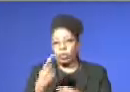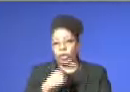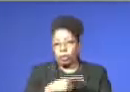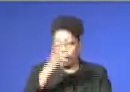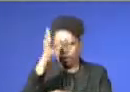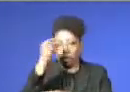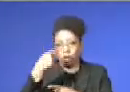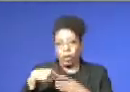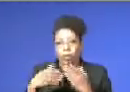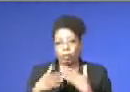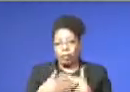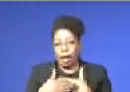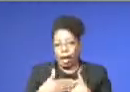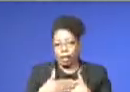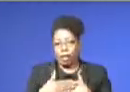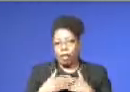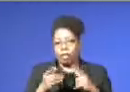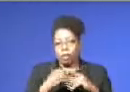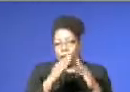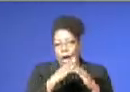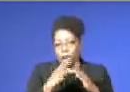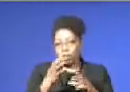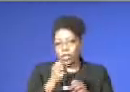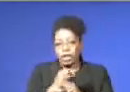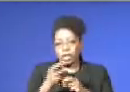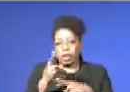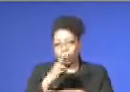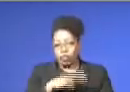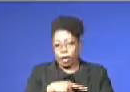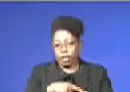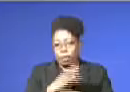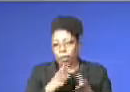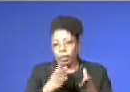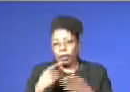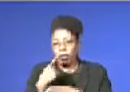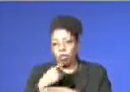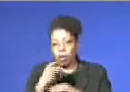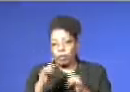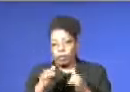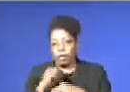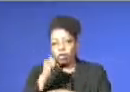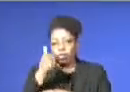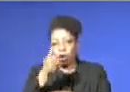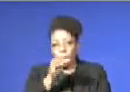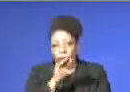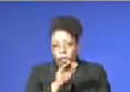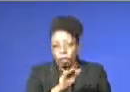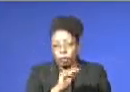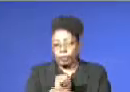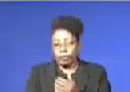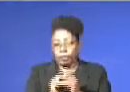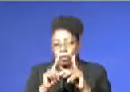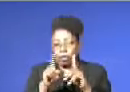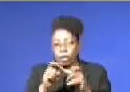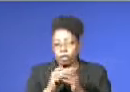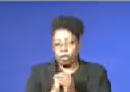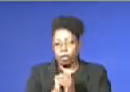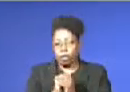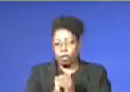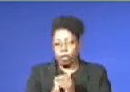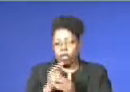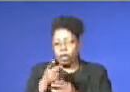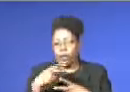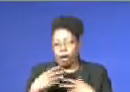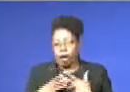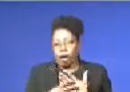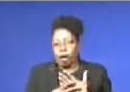going to go back to the house. We're going to get some rest, and then we're going to prepare for whoever we have to play tomorrow afternoon. You guys, you did kind of build up a comfortable